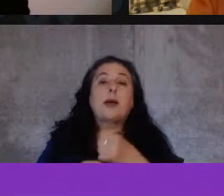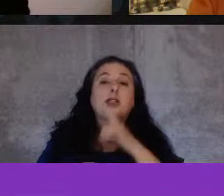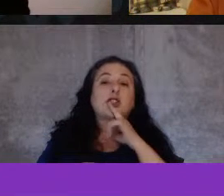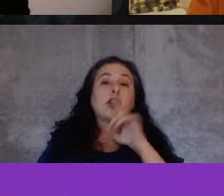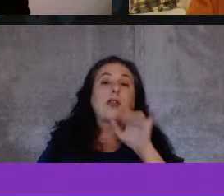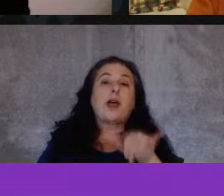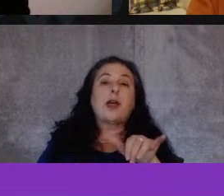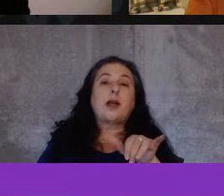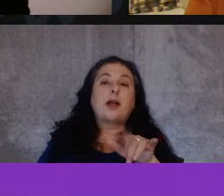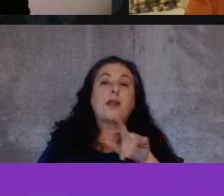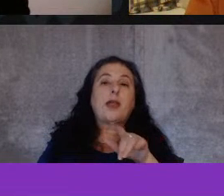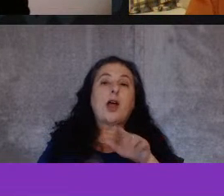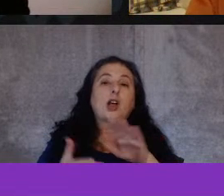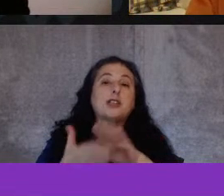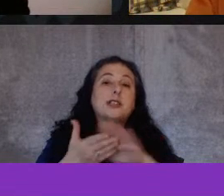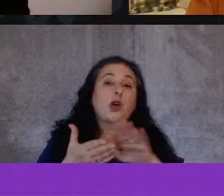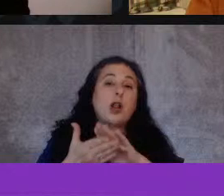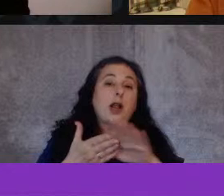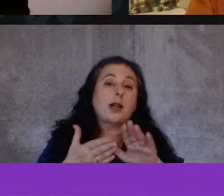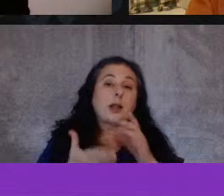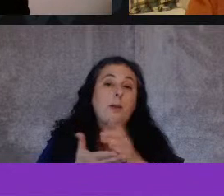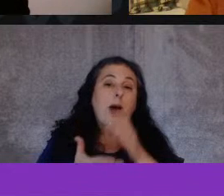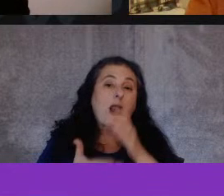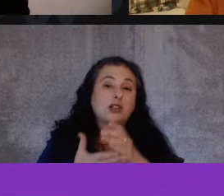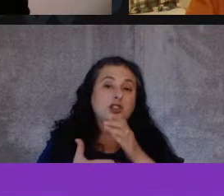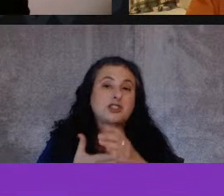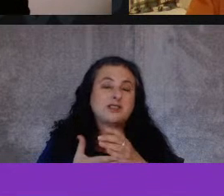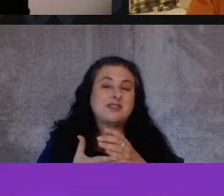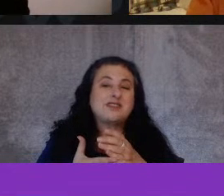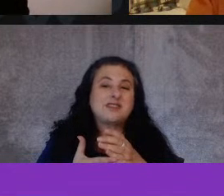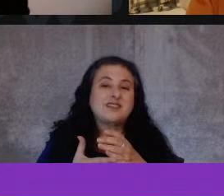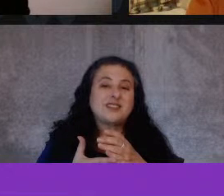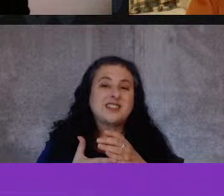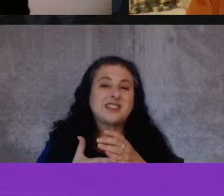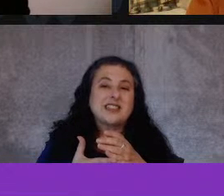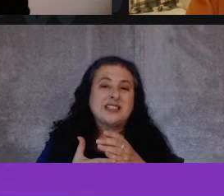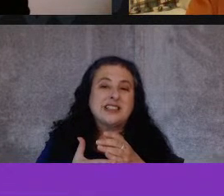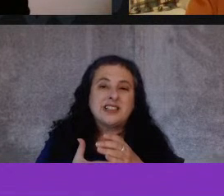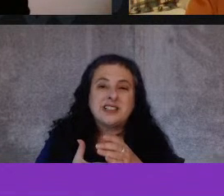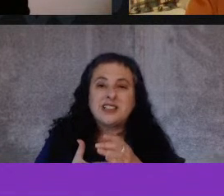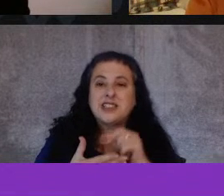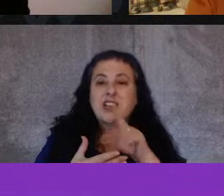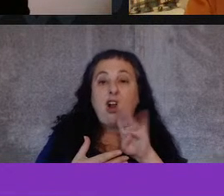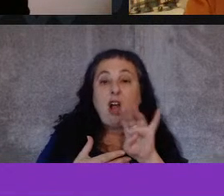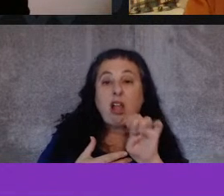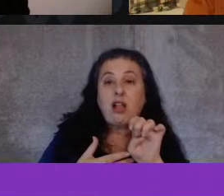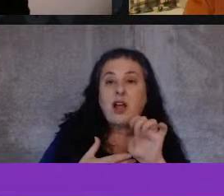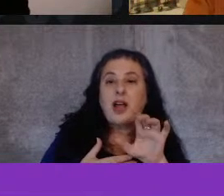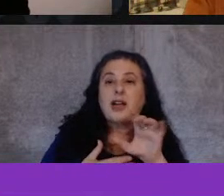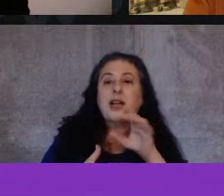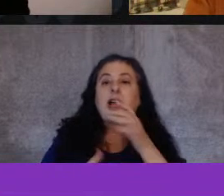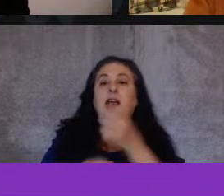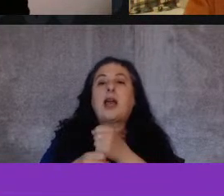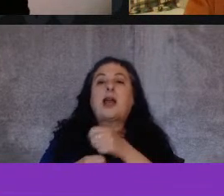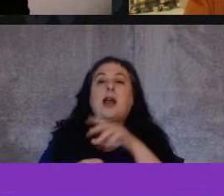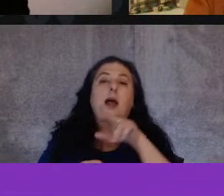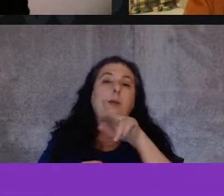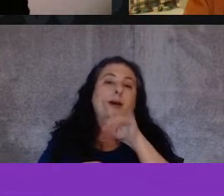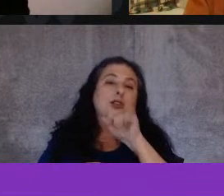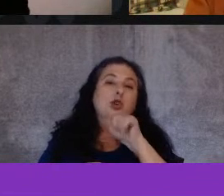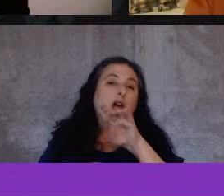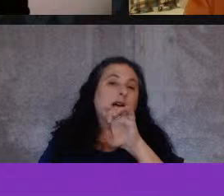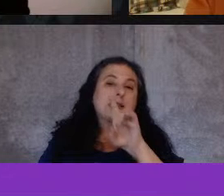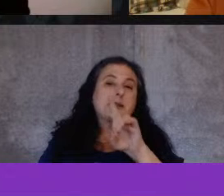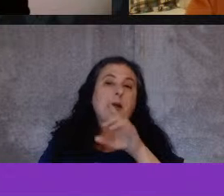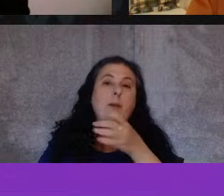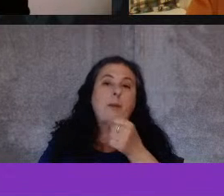that they're sterilizing baby bottles and that they are getting pasteurized milk. Pasteurization was a new